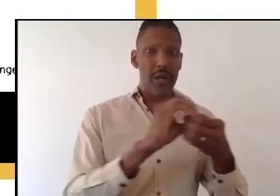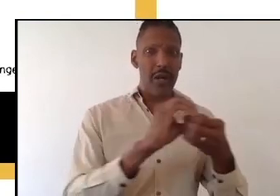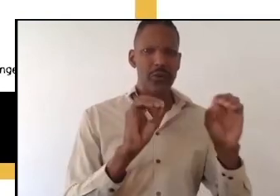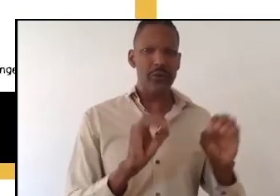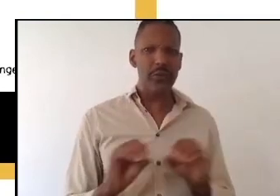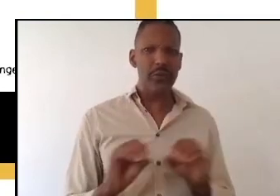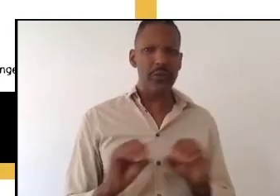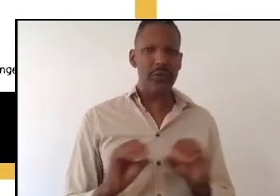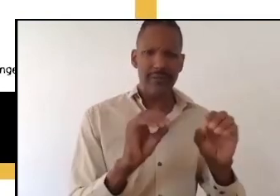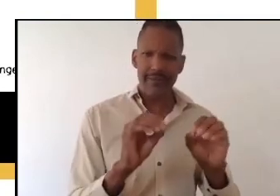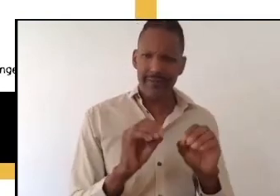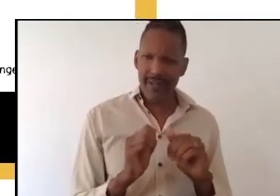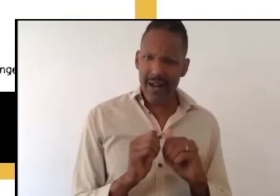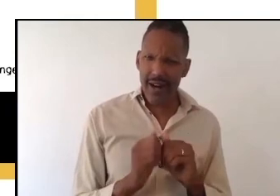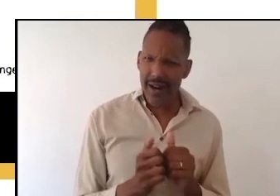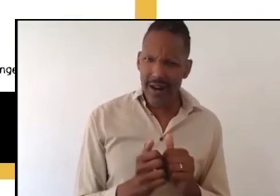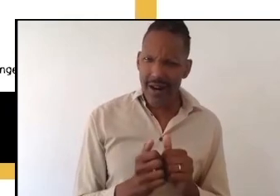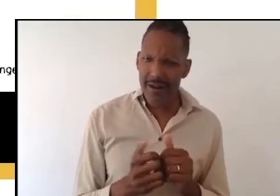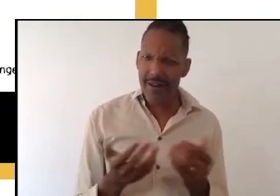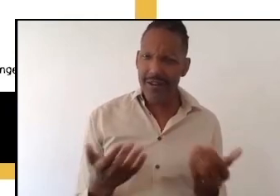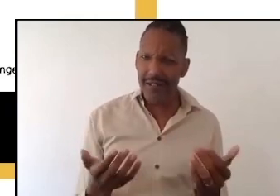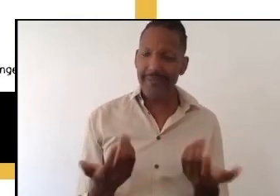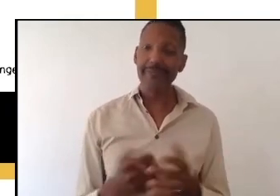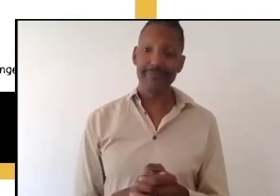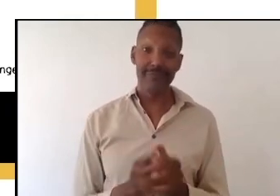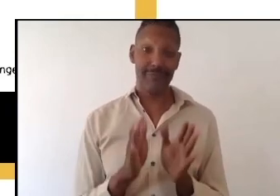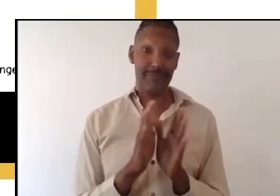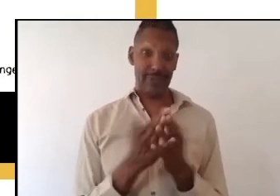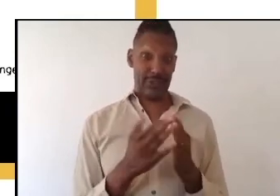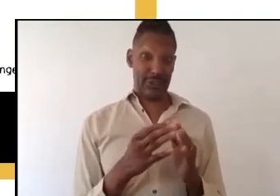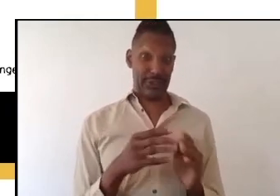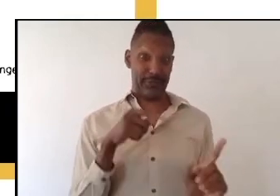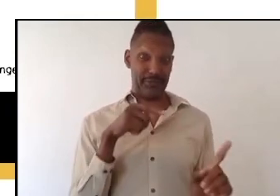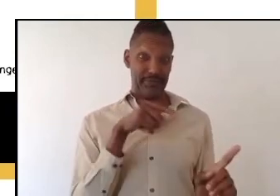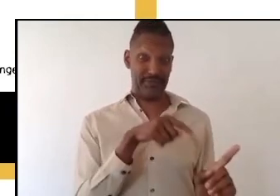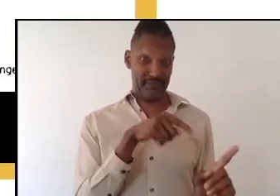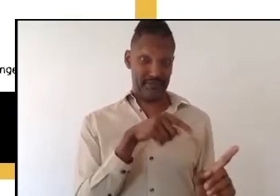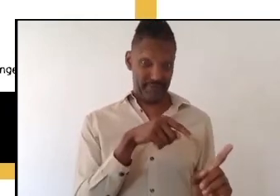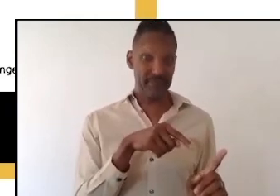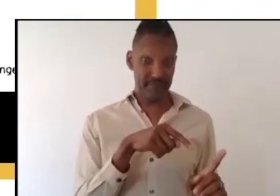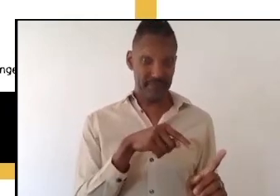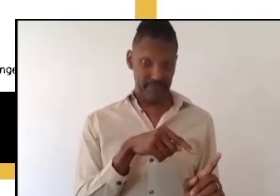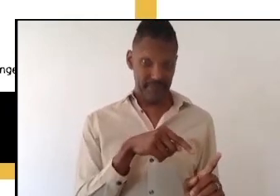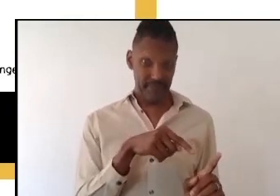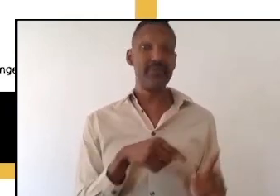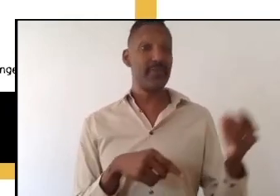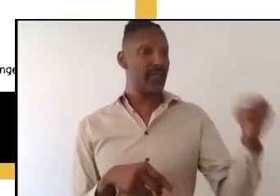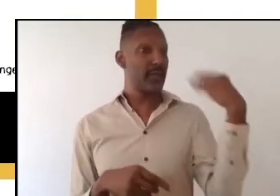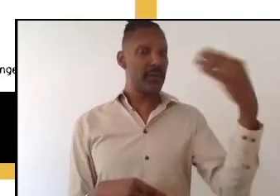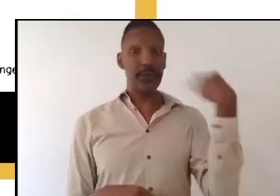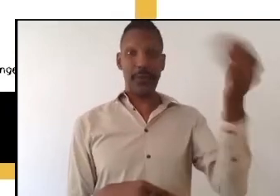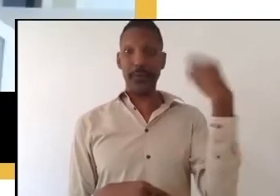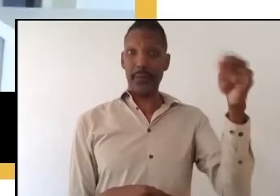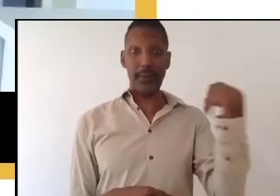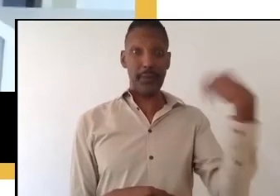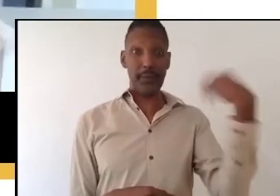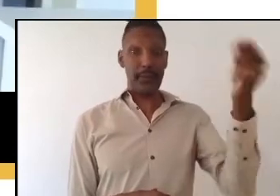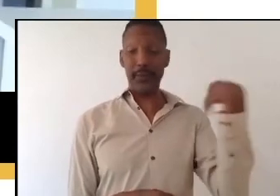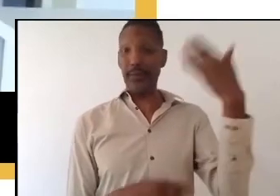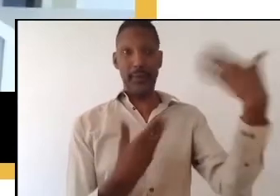The book pushes against the air molecules and starts them moving. Then they push on you and you feel